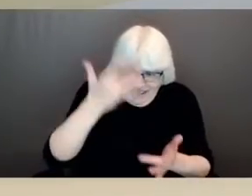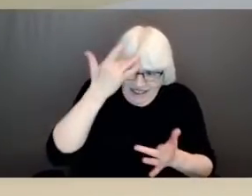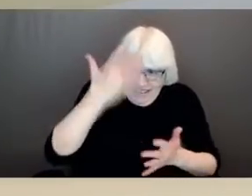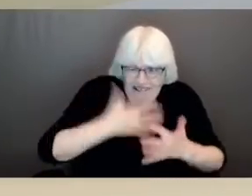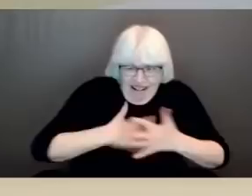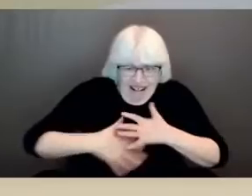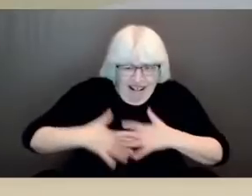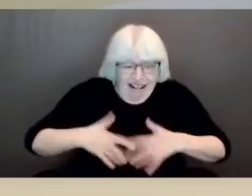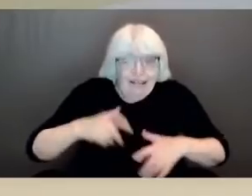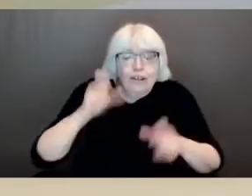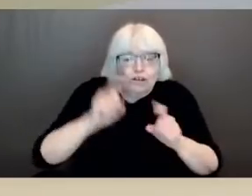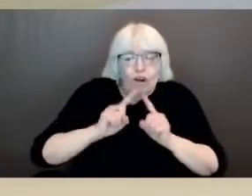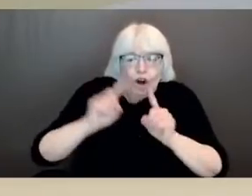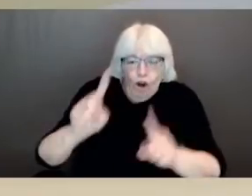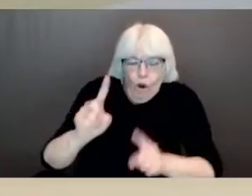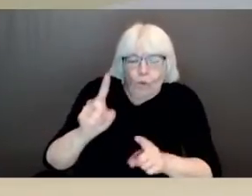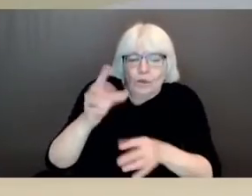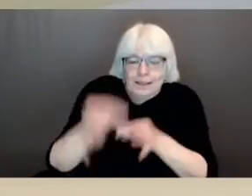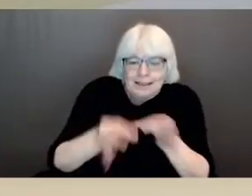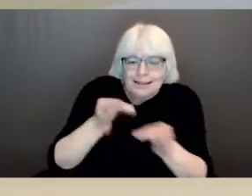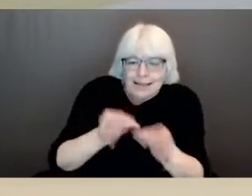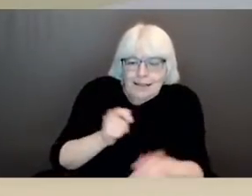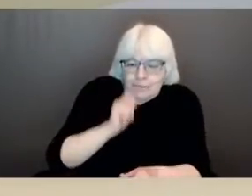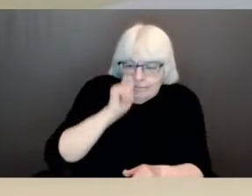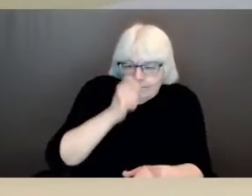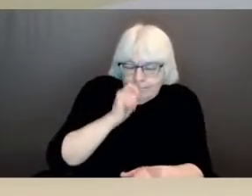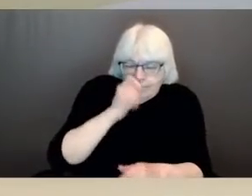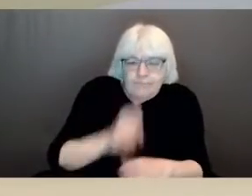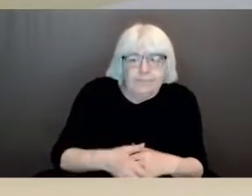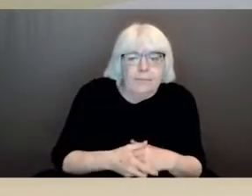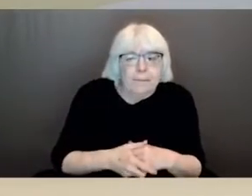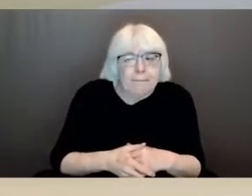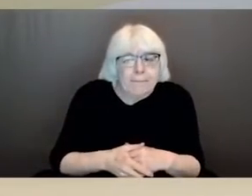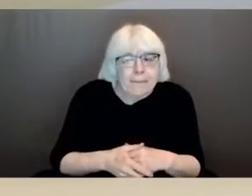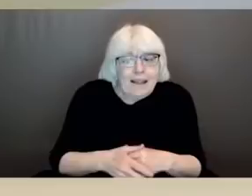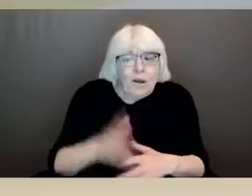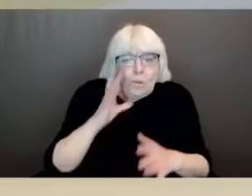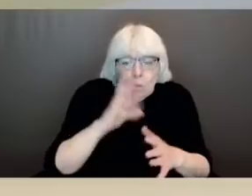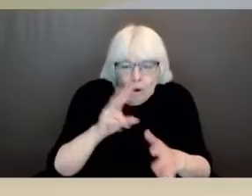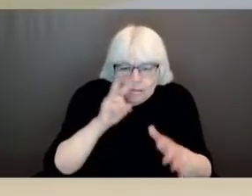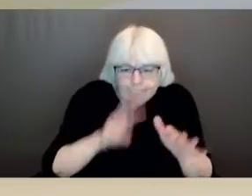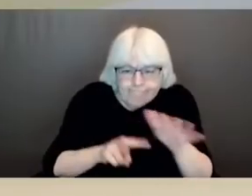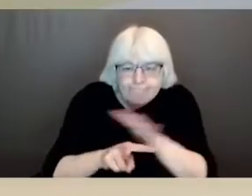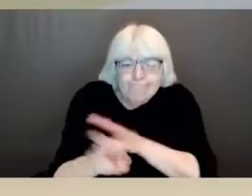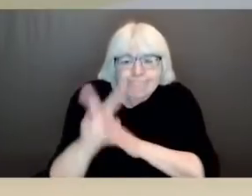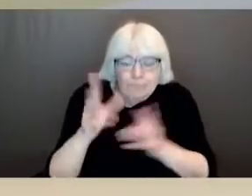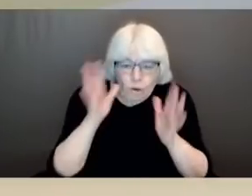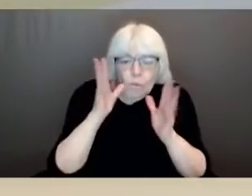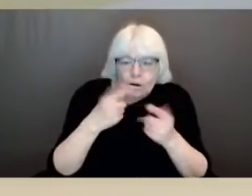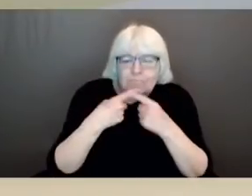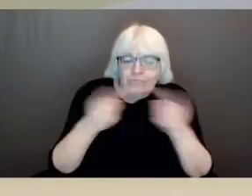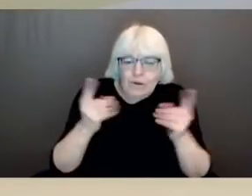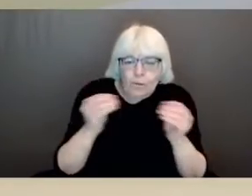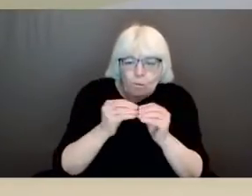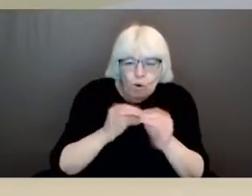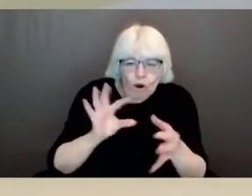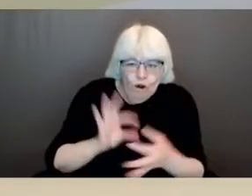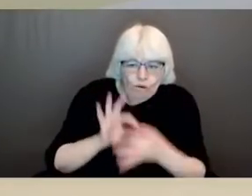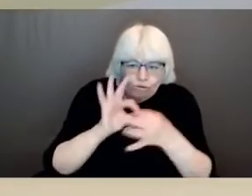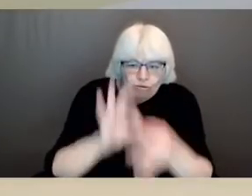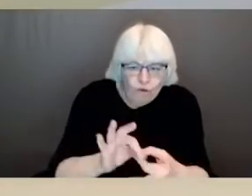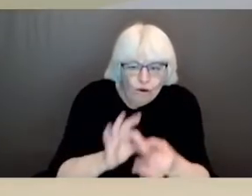I do anticipate a couple of public notifications related to the 3rd case, and they will be issued with the release